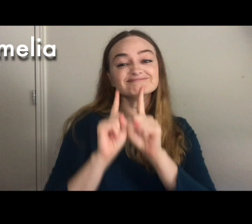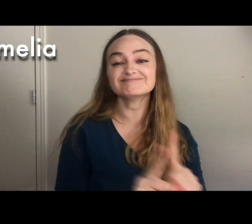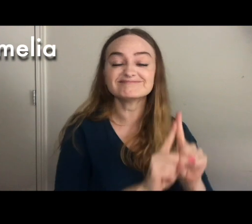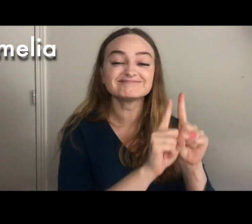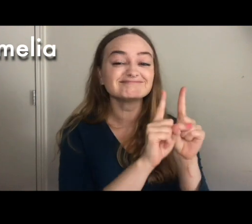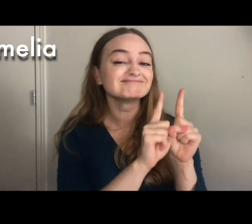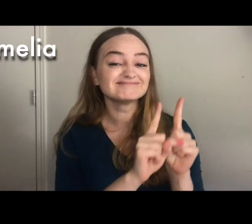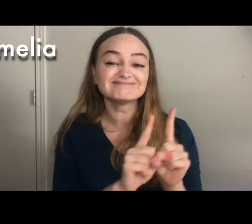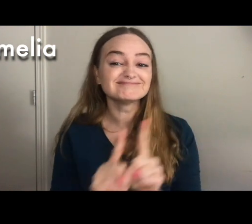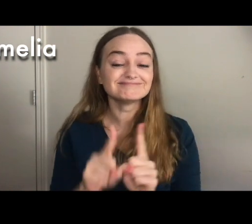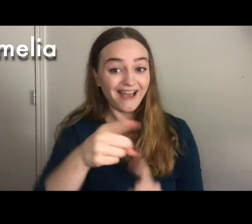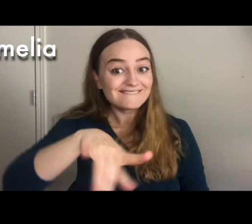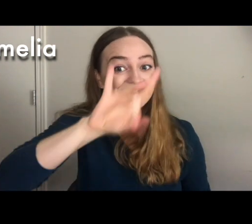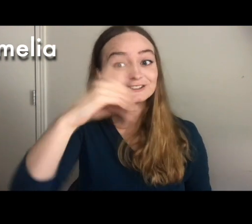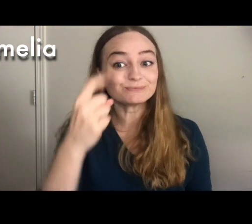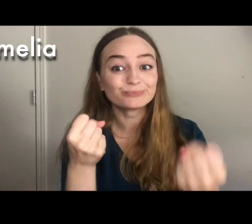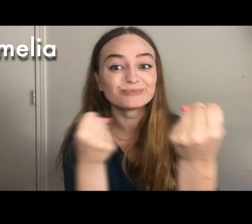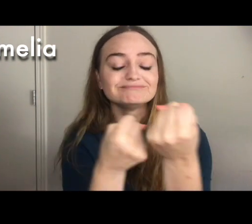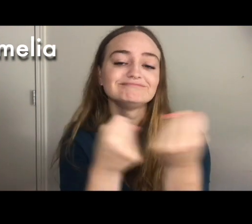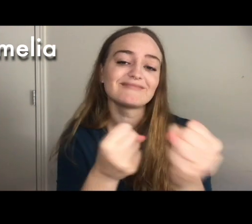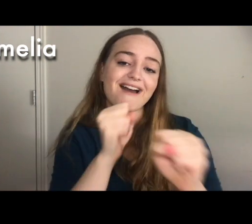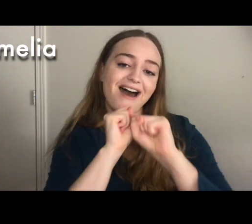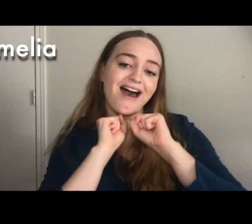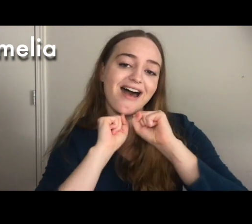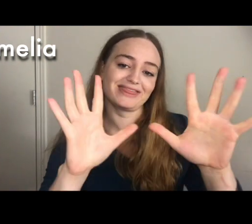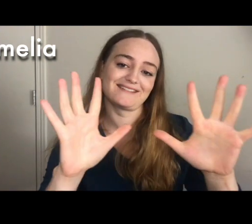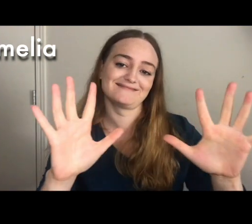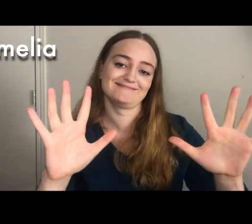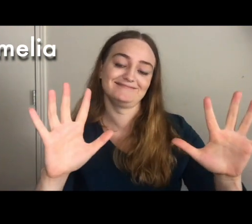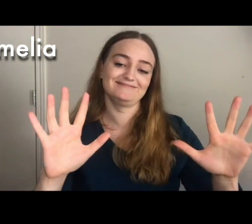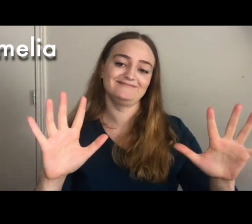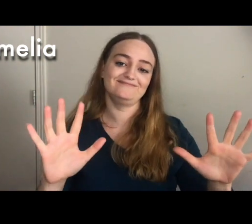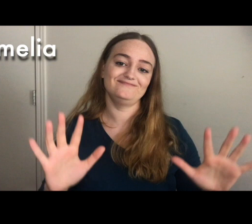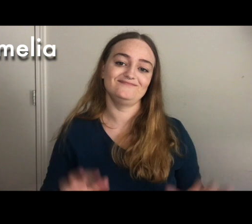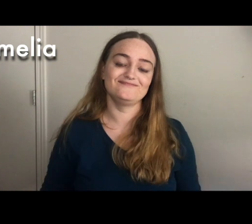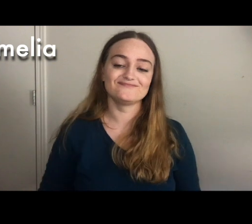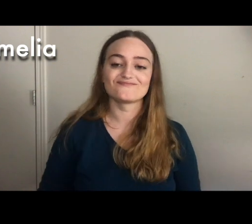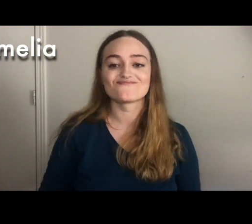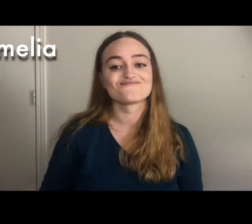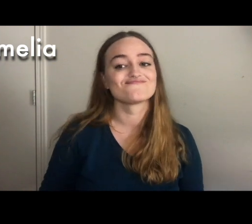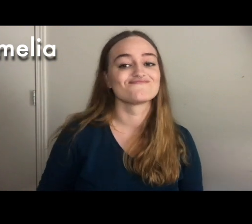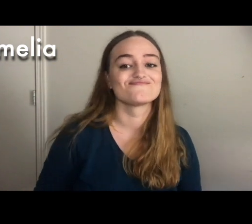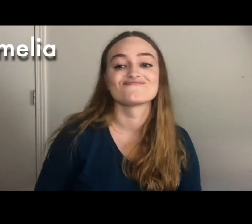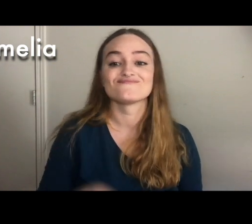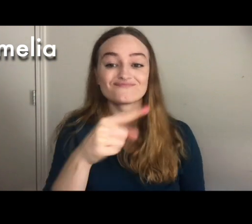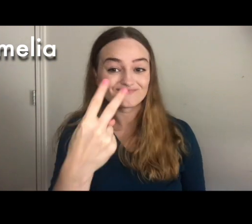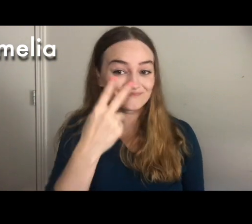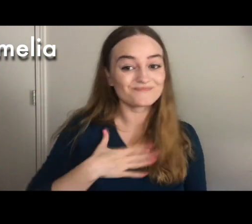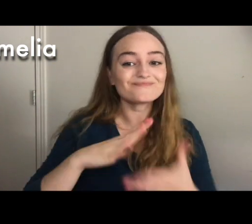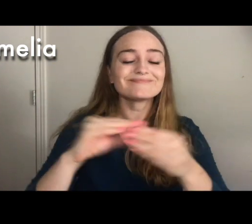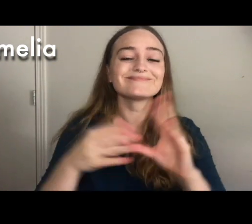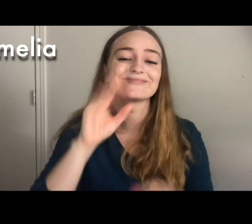a brother as right on, babe. You won't find another as straight up, dear. You've never seen hell that's